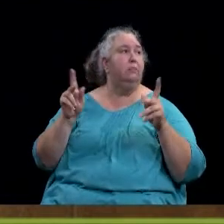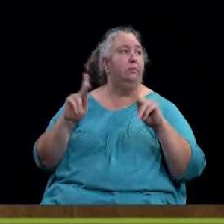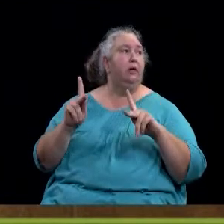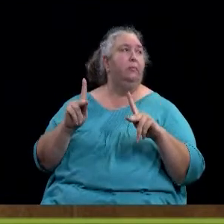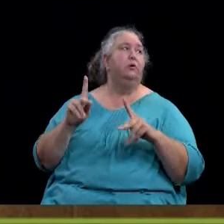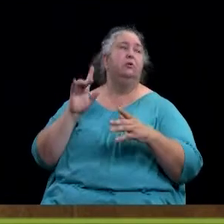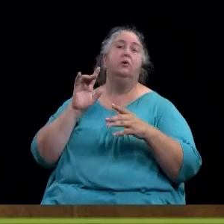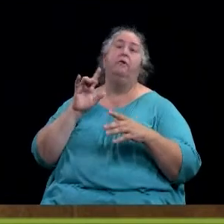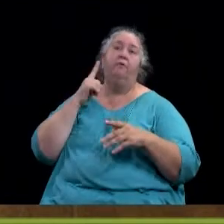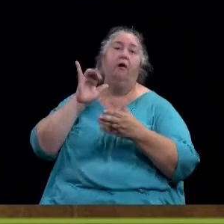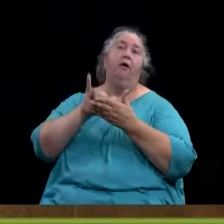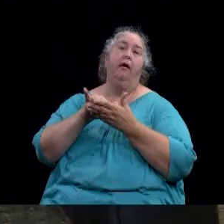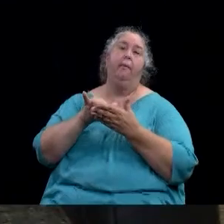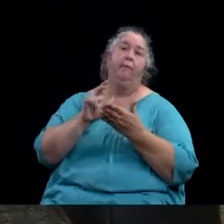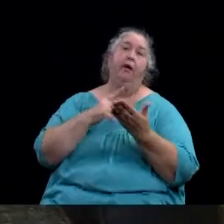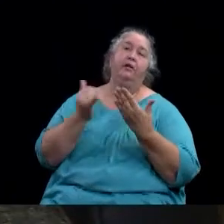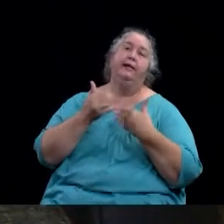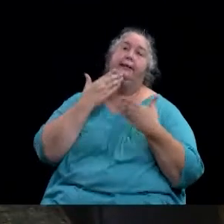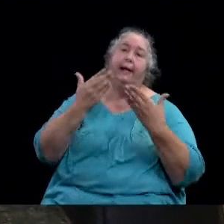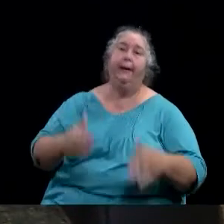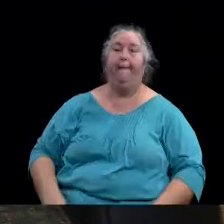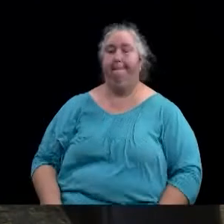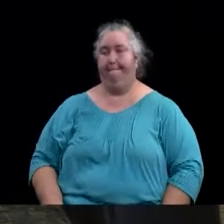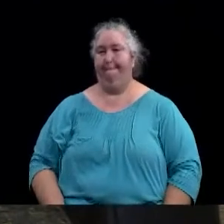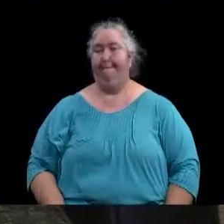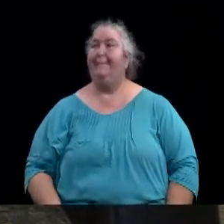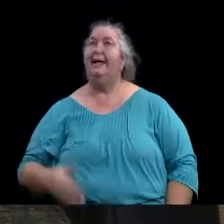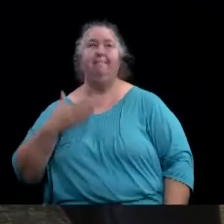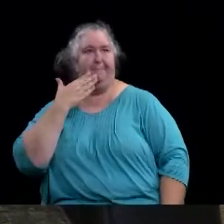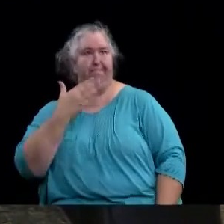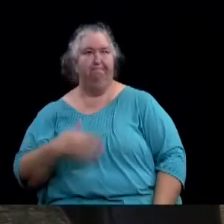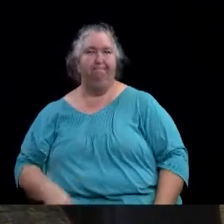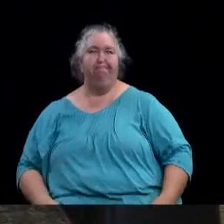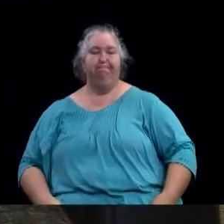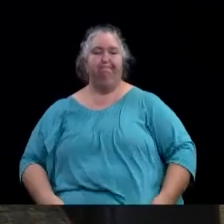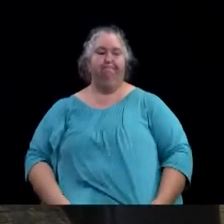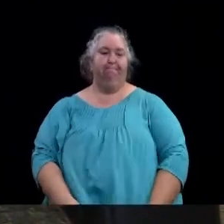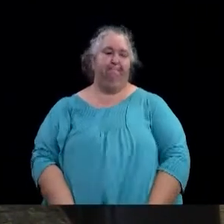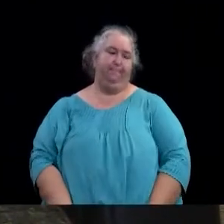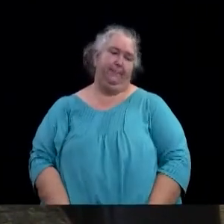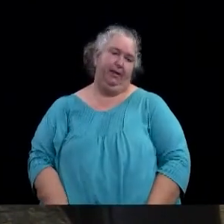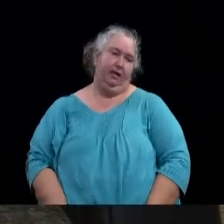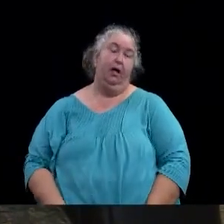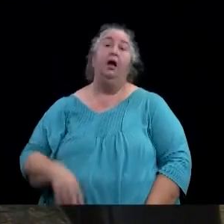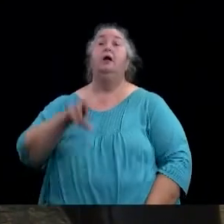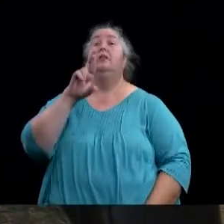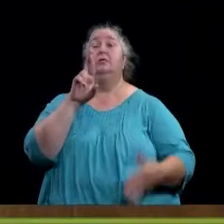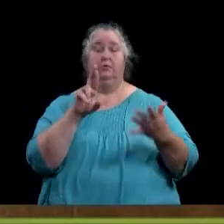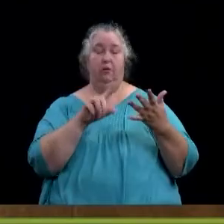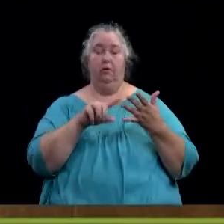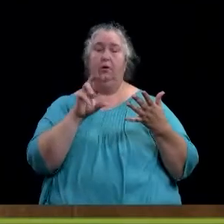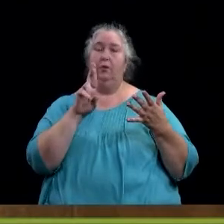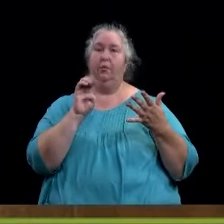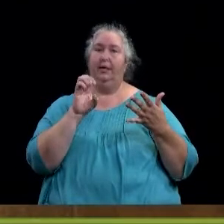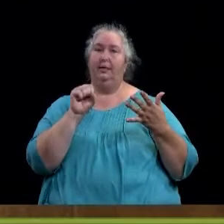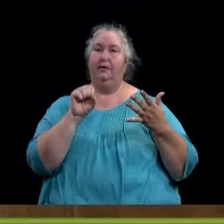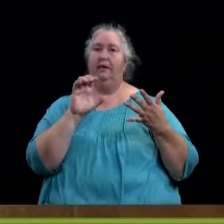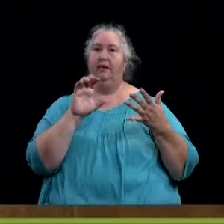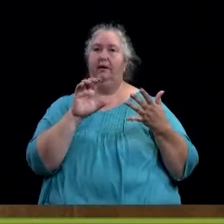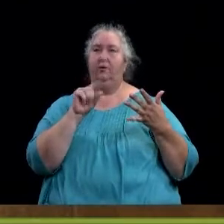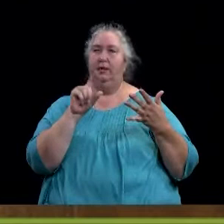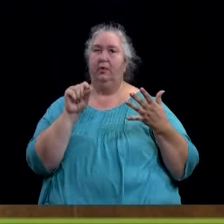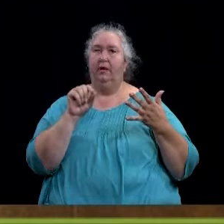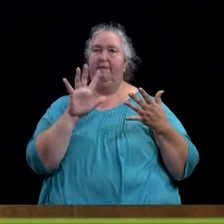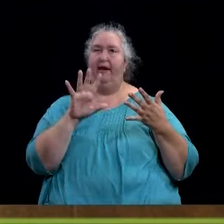Thank you, Councilmember. Resolution 2020-599 is the last one I wanted to highlight. It awards a contract for